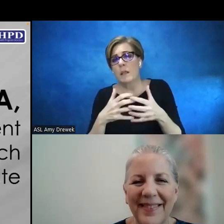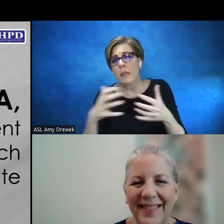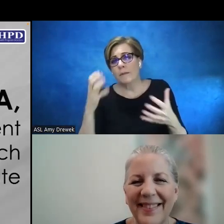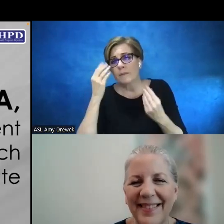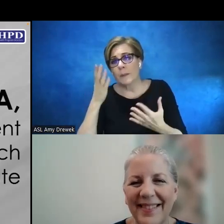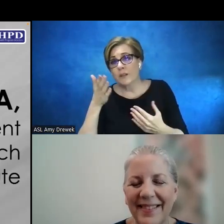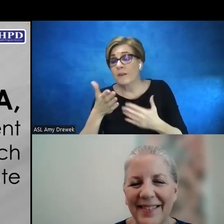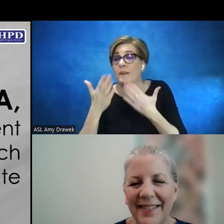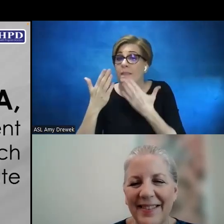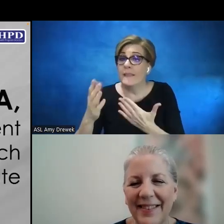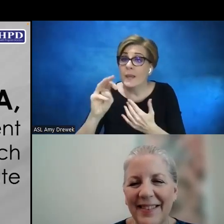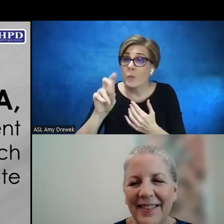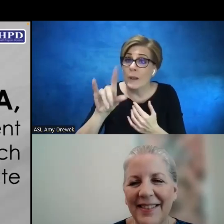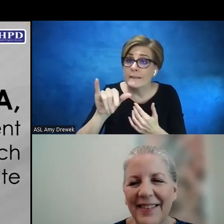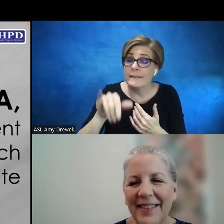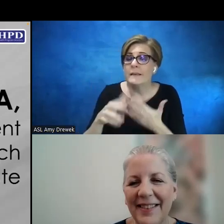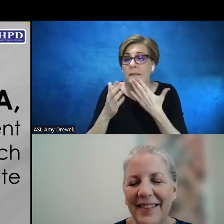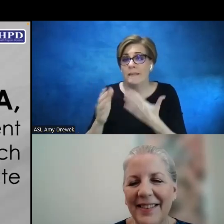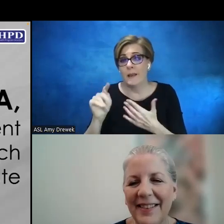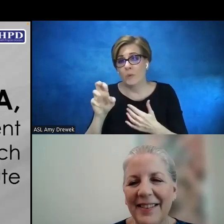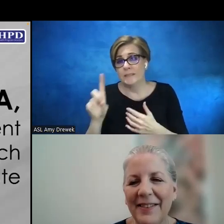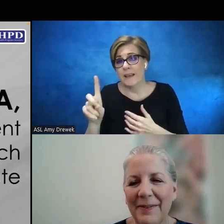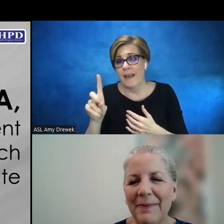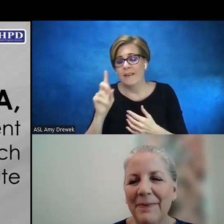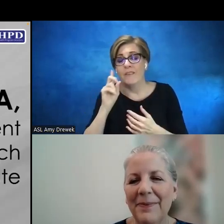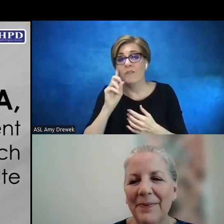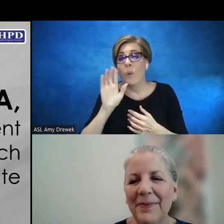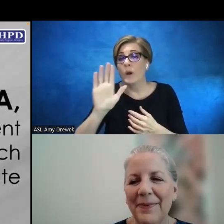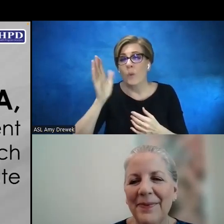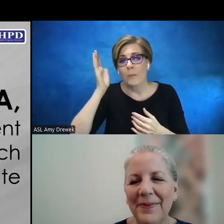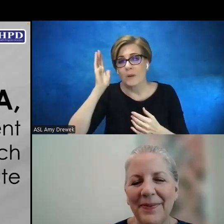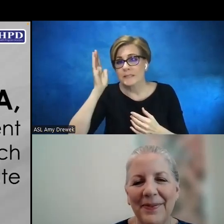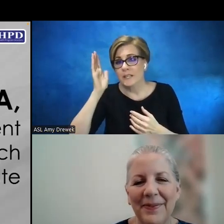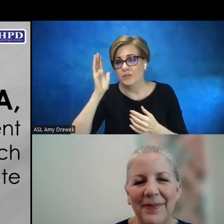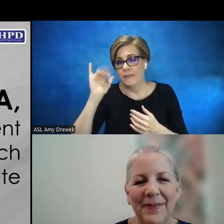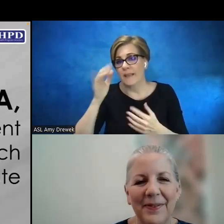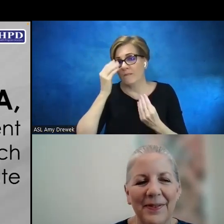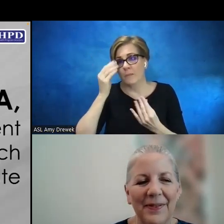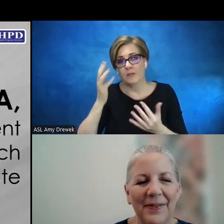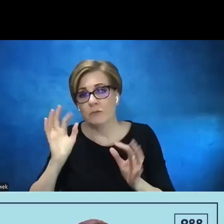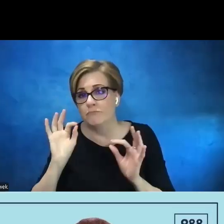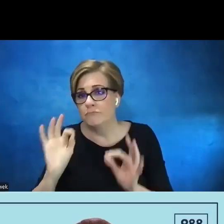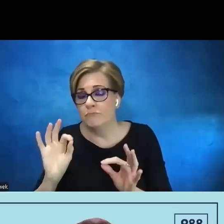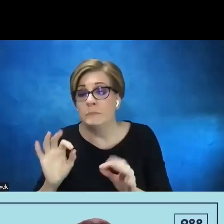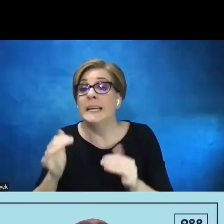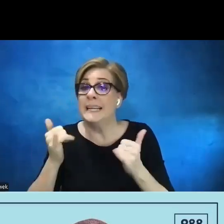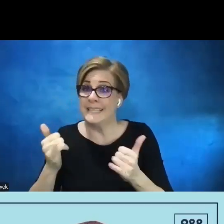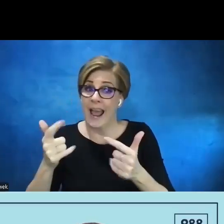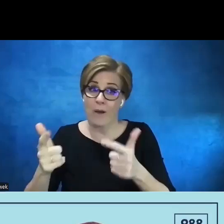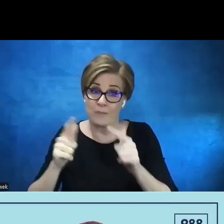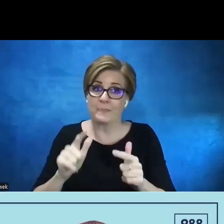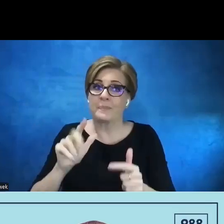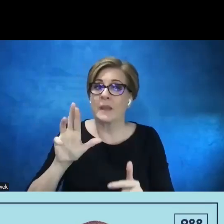Wendy. Thank you, Ted, for all of what you just presented. I'm going to move over now to our